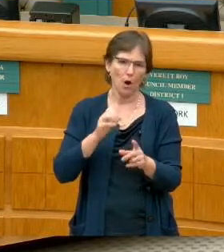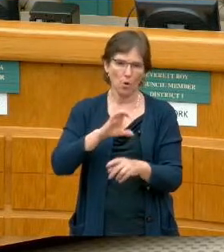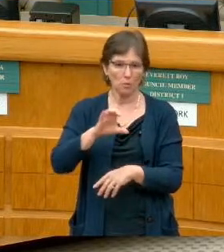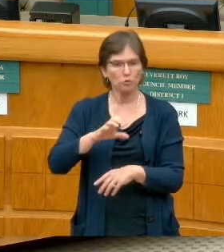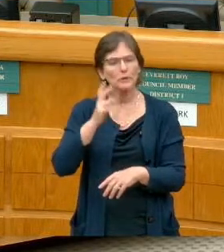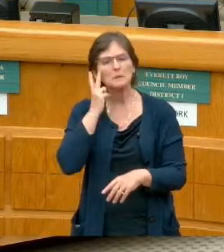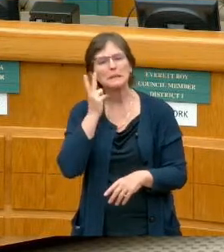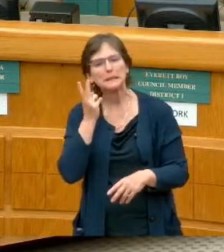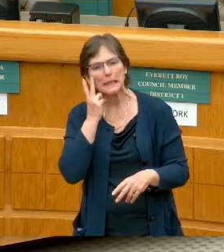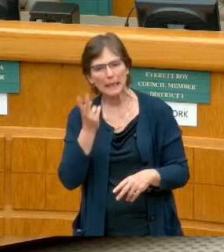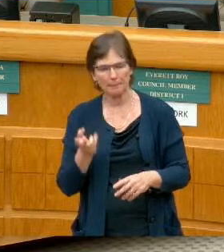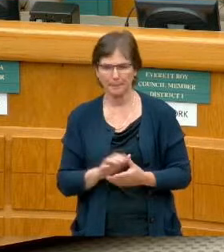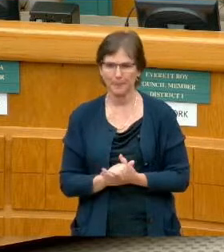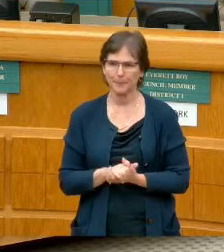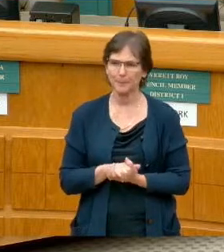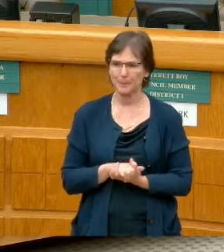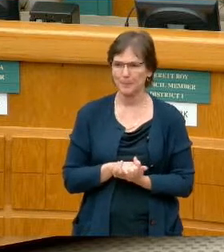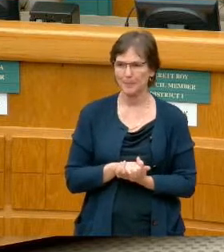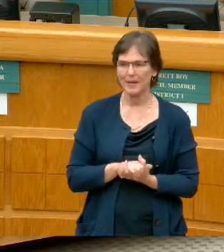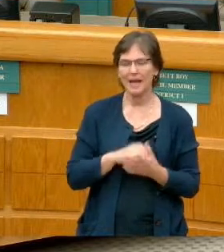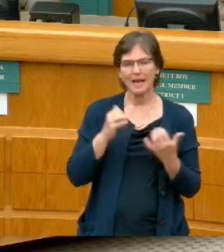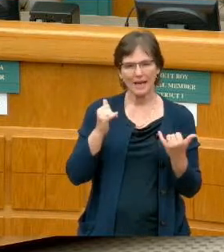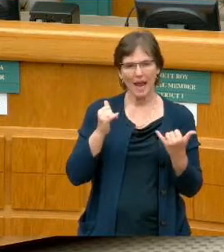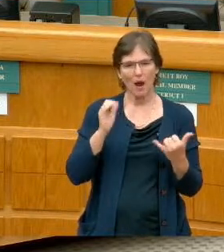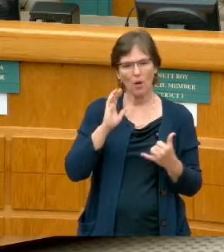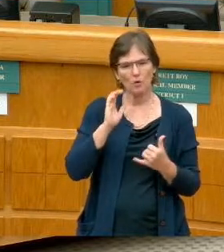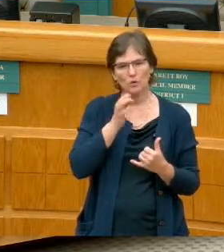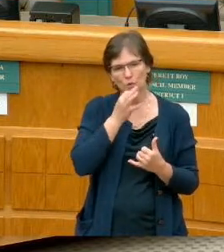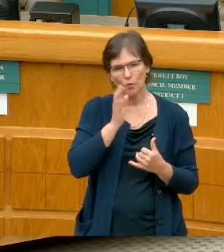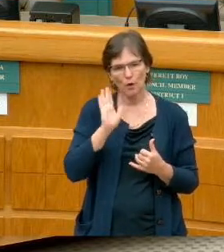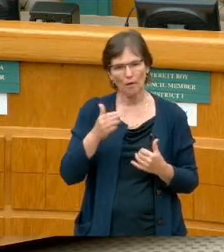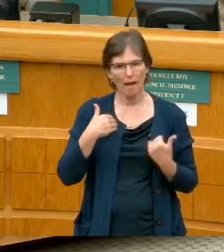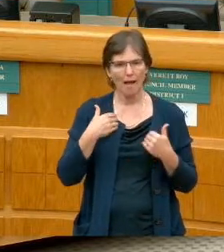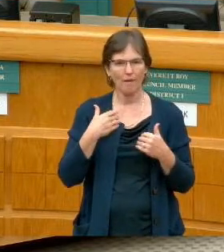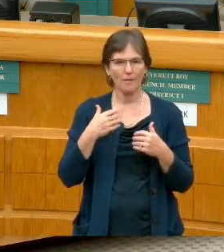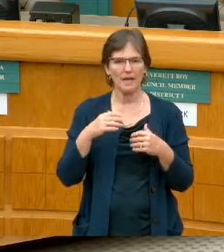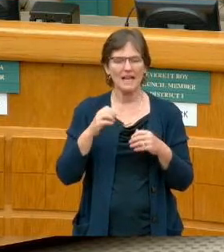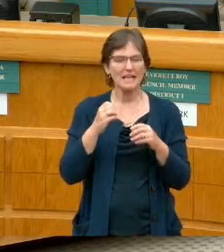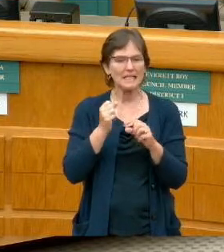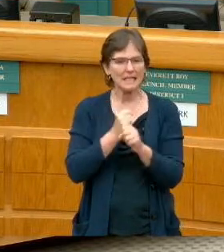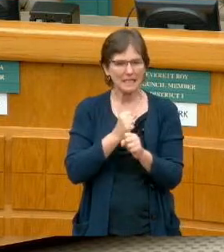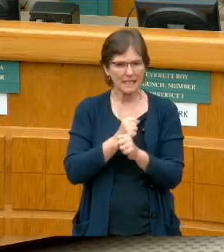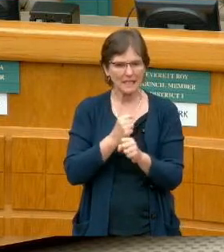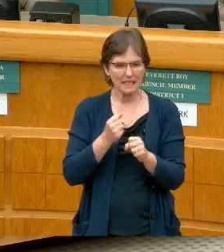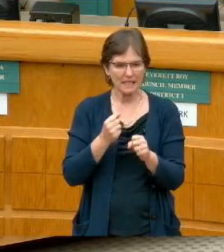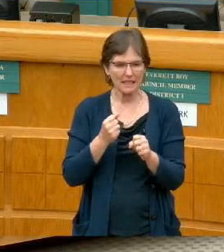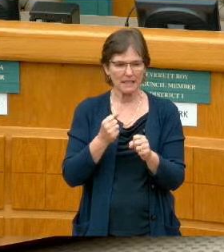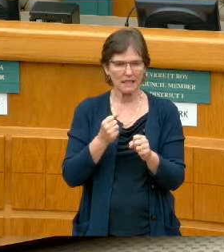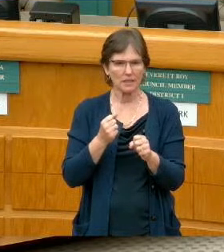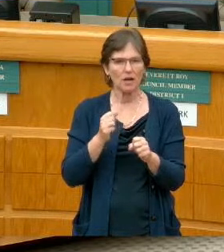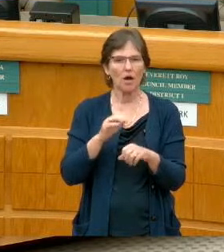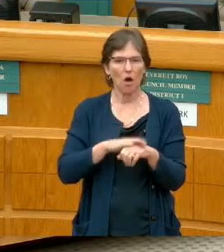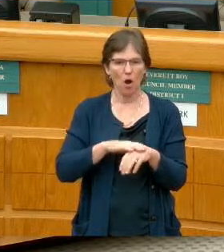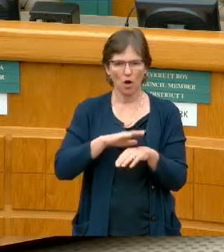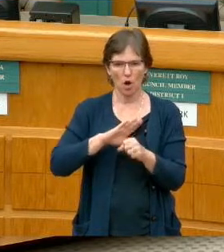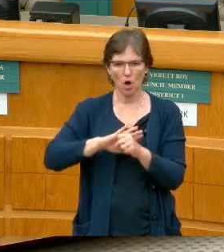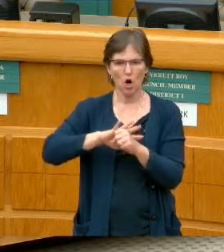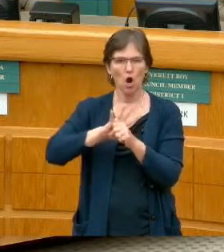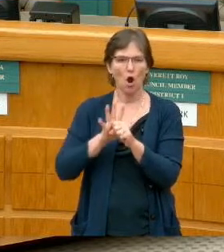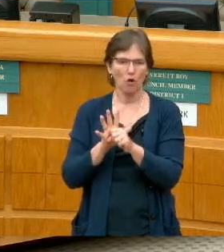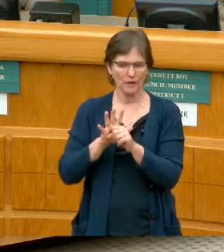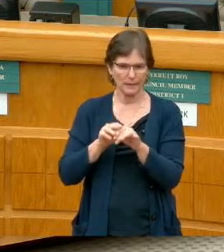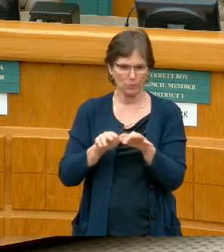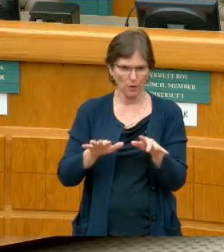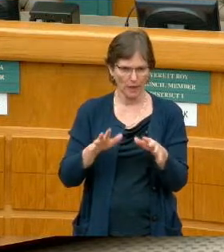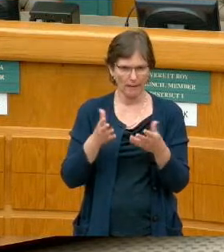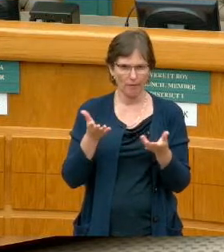So Annette Rodriguez is going to come in just a moment to give us the numbers, the statistics on COVID,